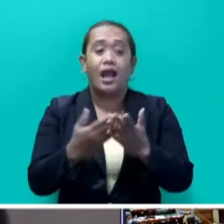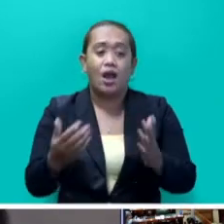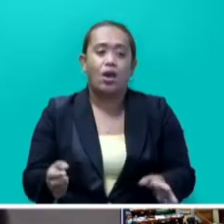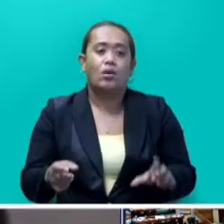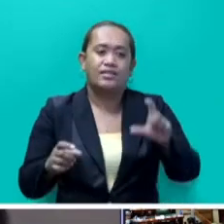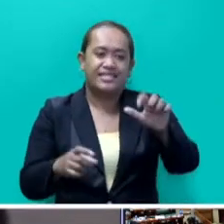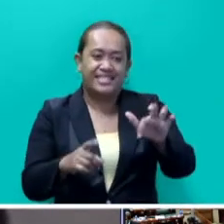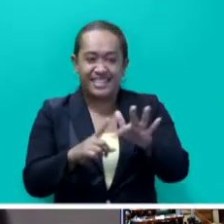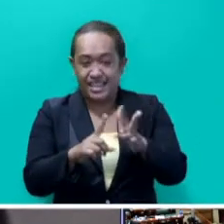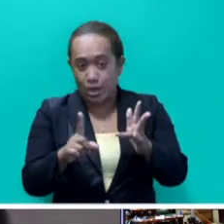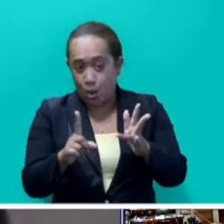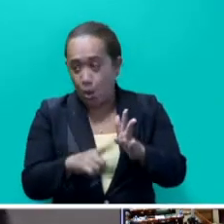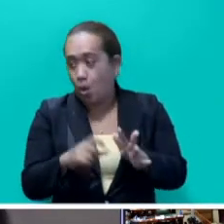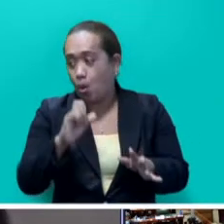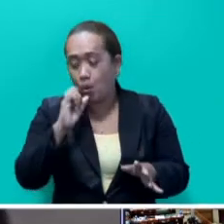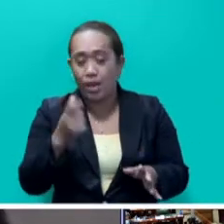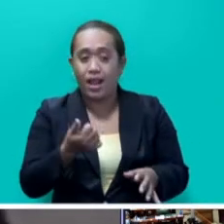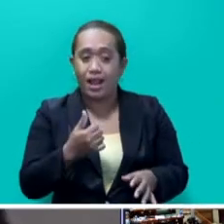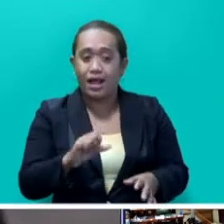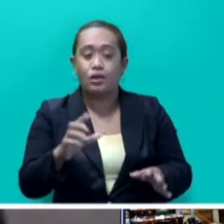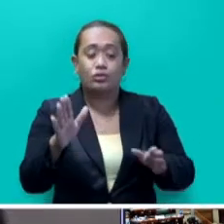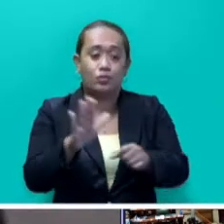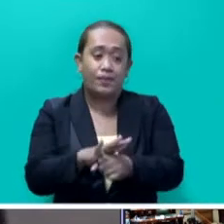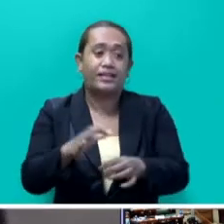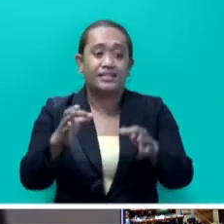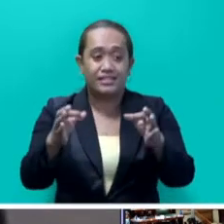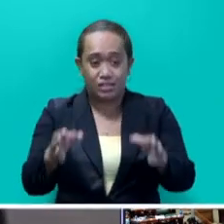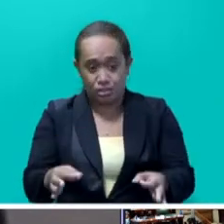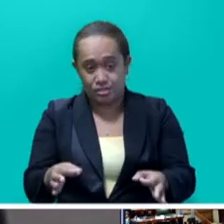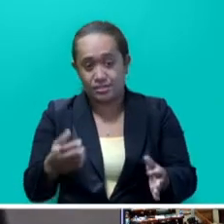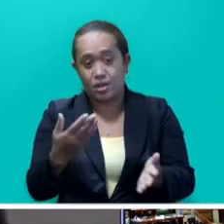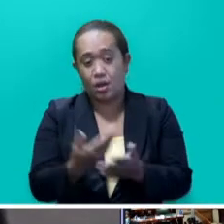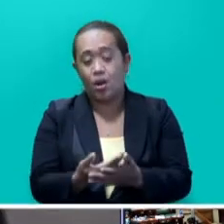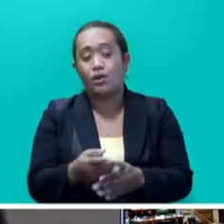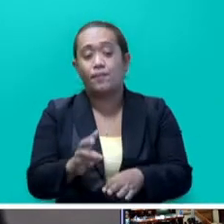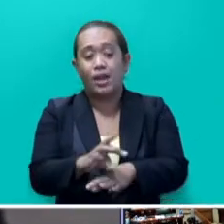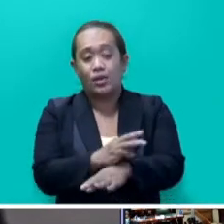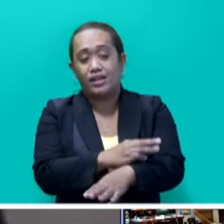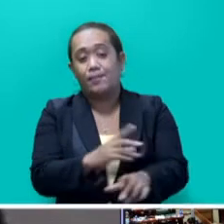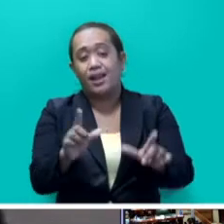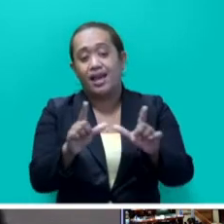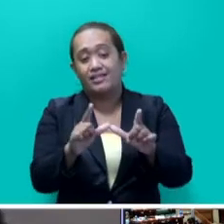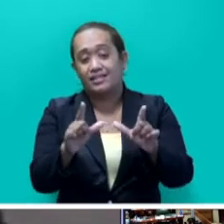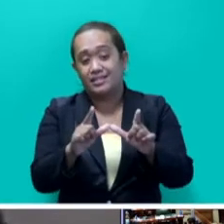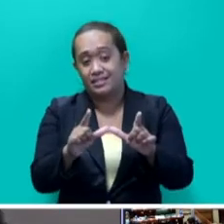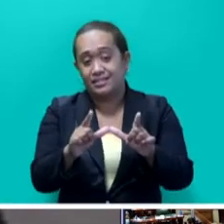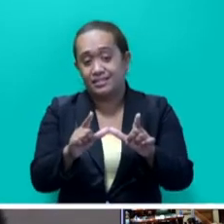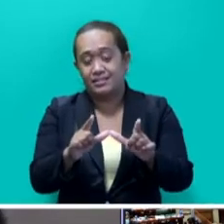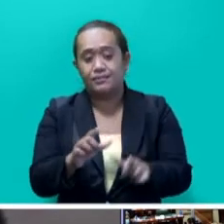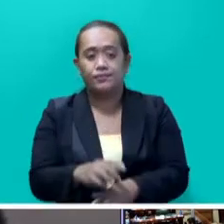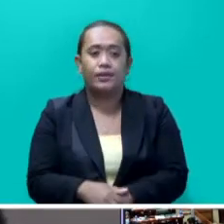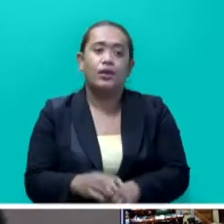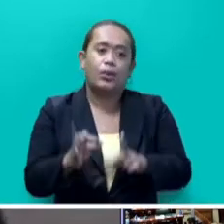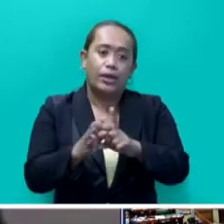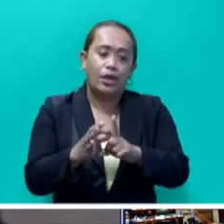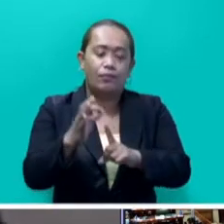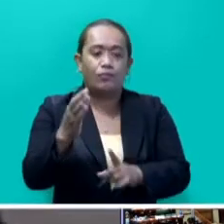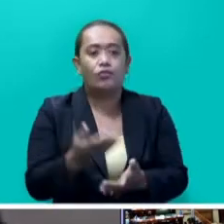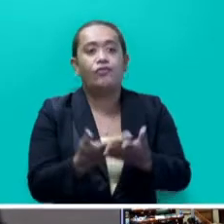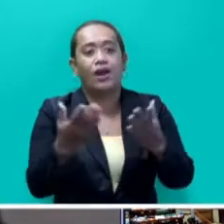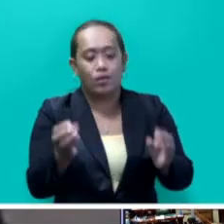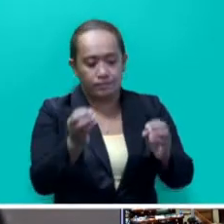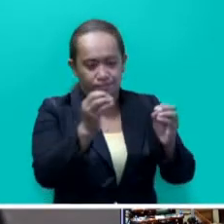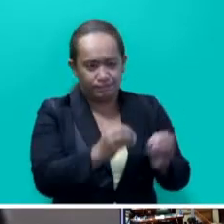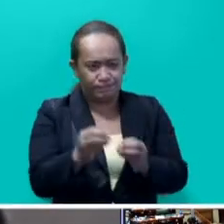Maritime Safety Authority Fiji to make decisions on maritime licenses. This will improve the